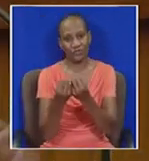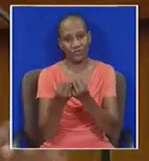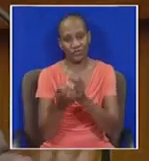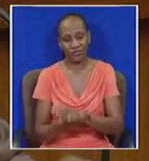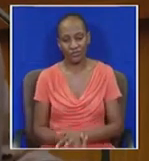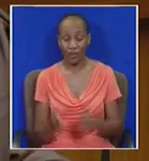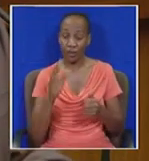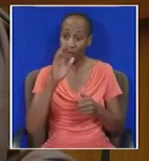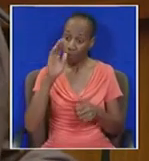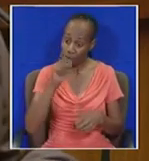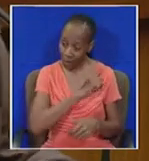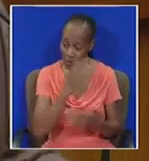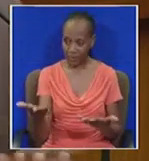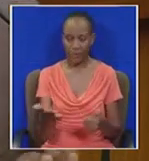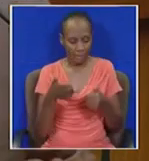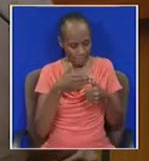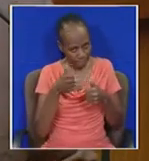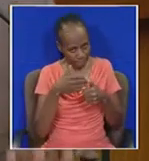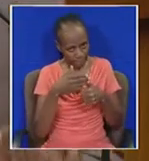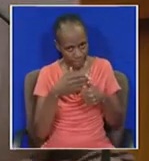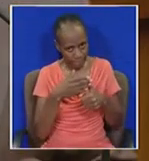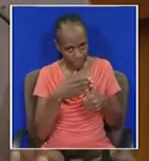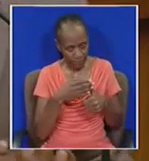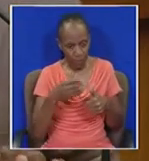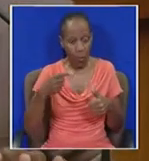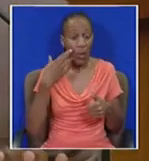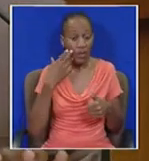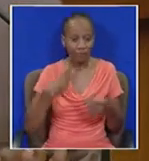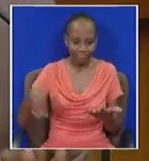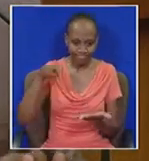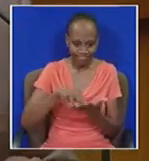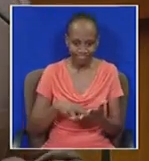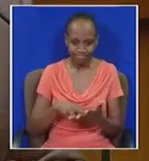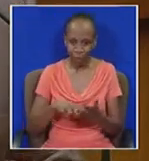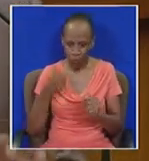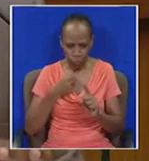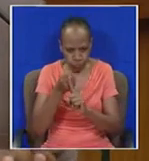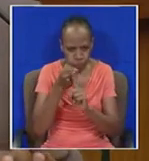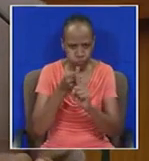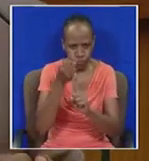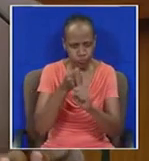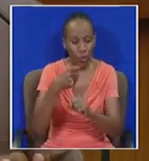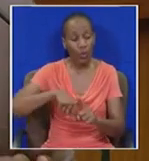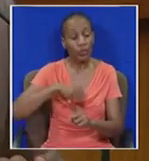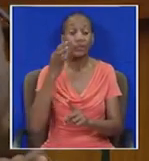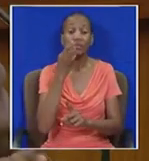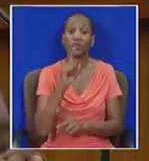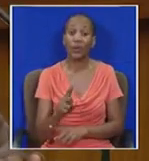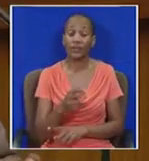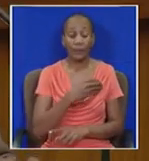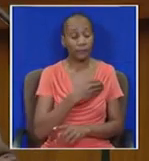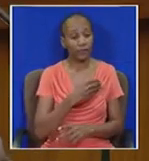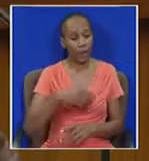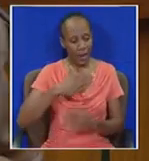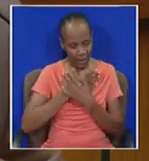in the first place, when we took arms, we said, Honorable President, we are taking up arms because